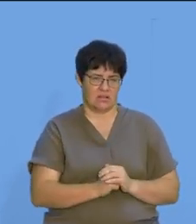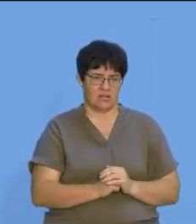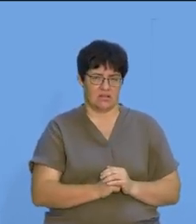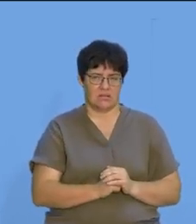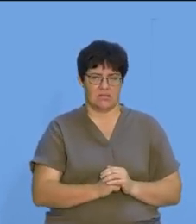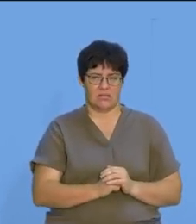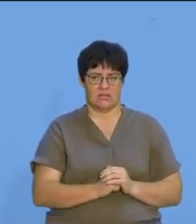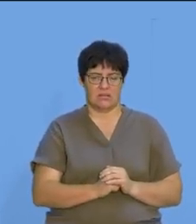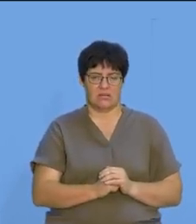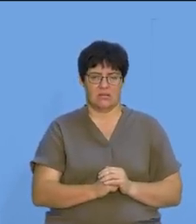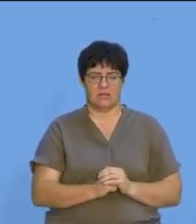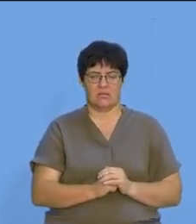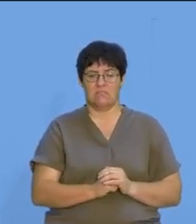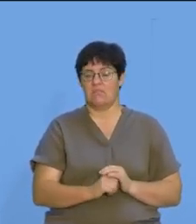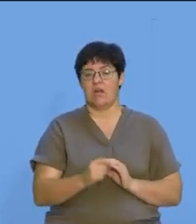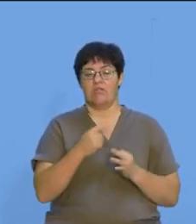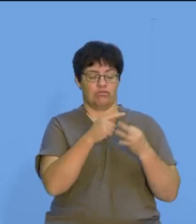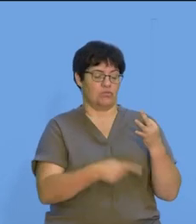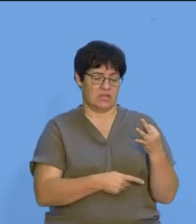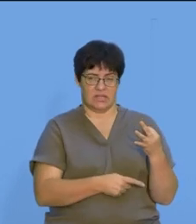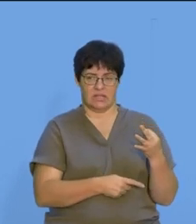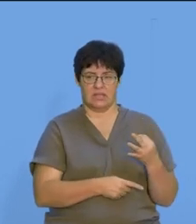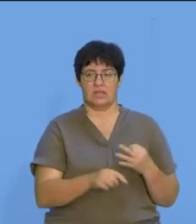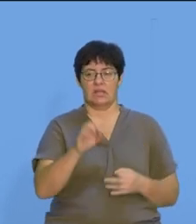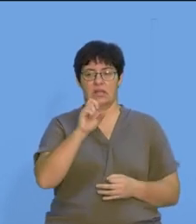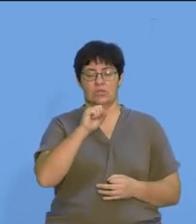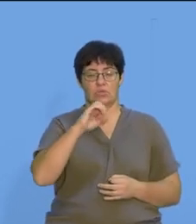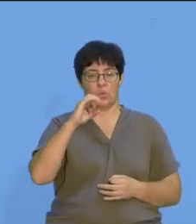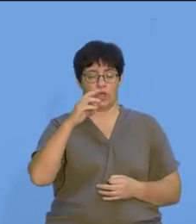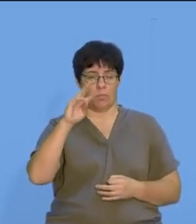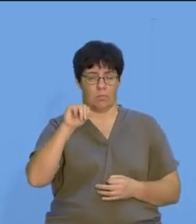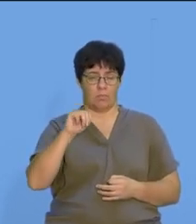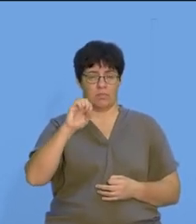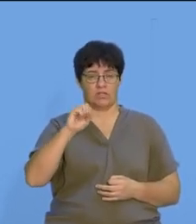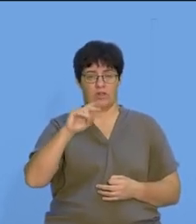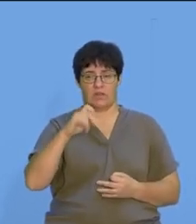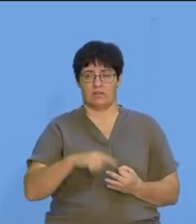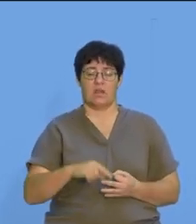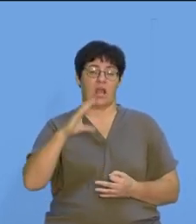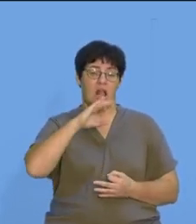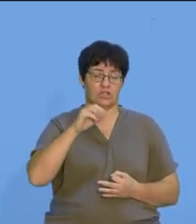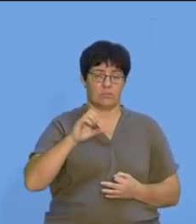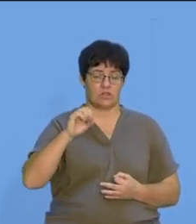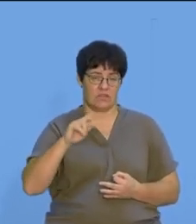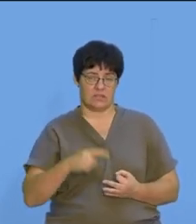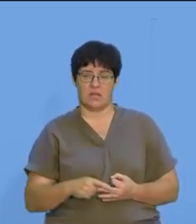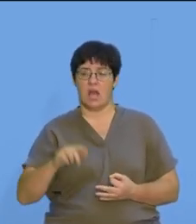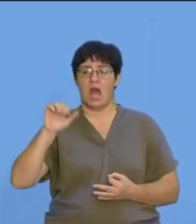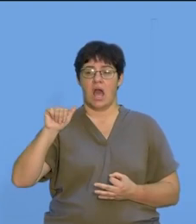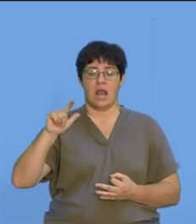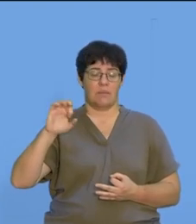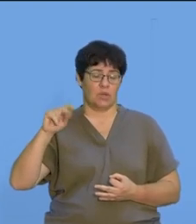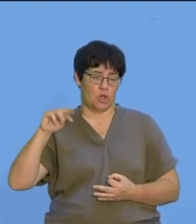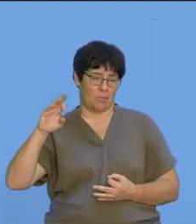argument's sake, these 3 compounds, ionic compounds, this is sodium sulfate, okay, calcium